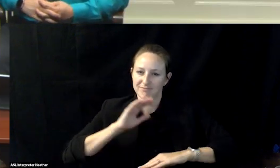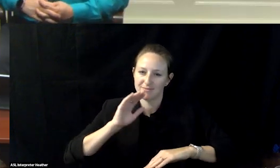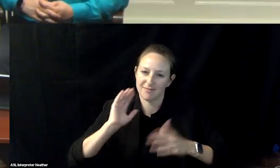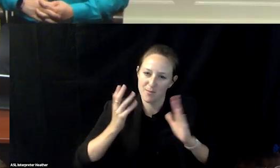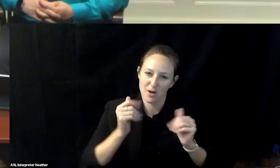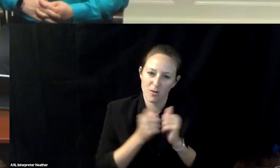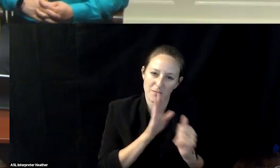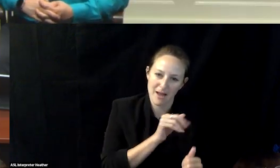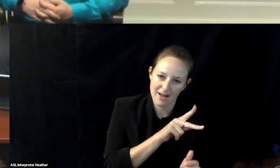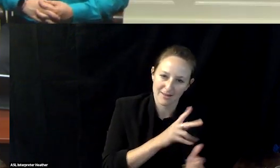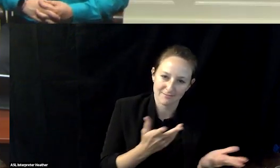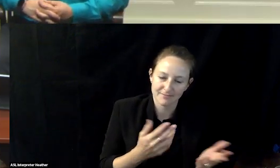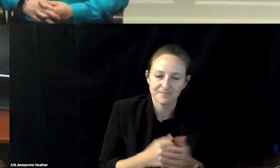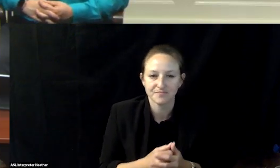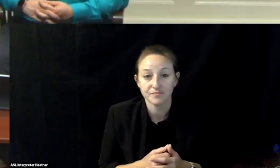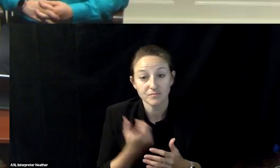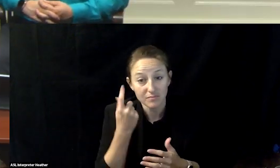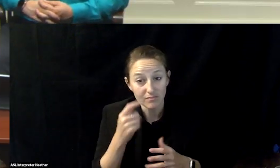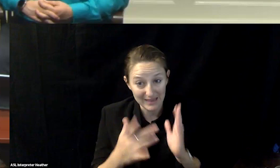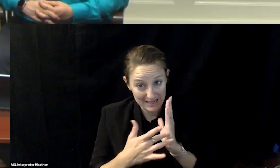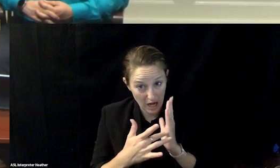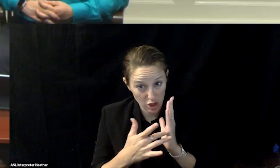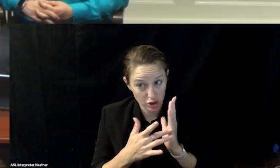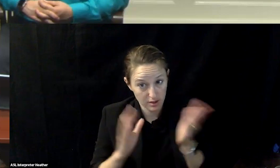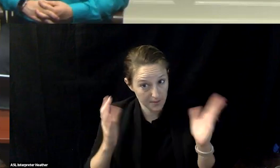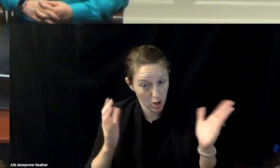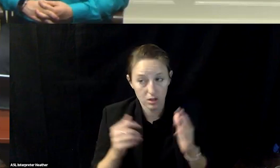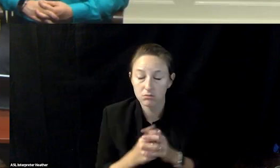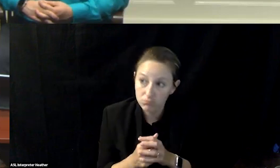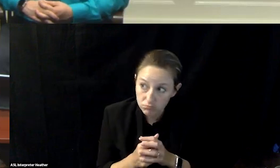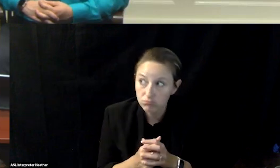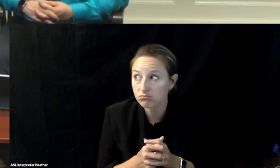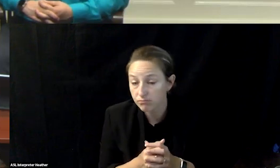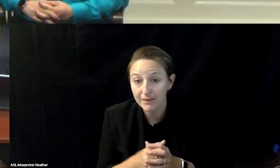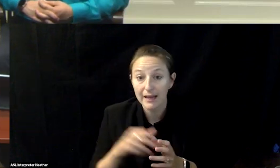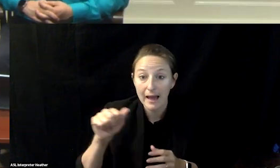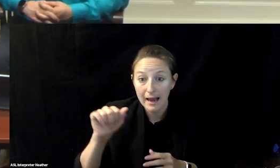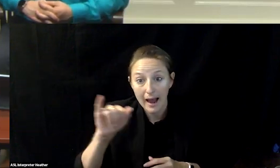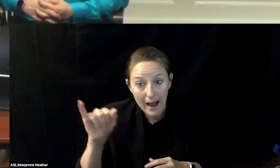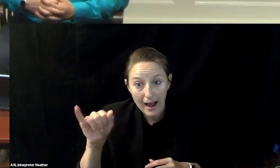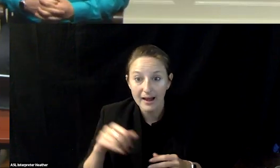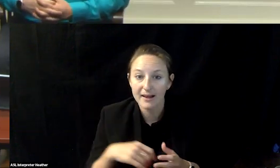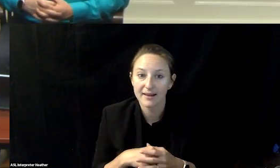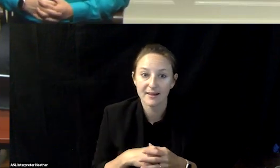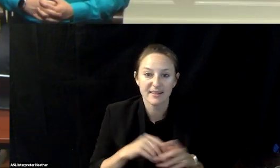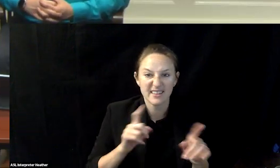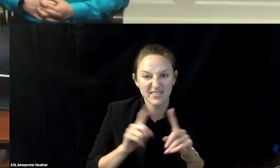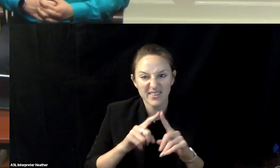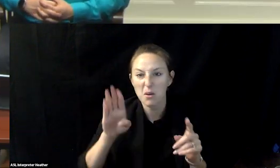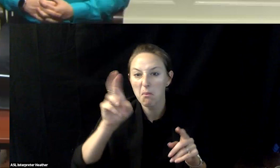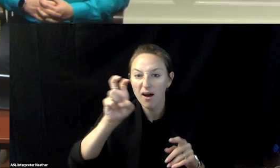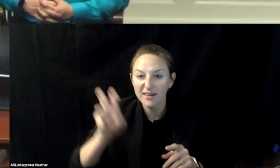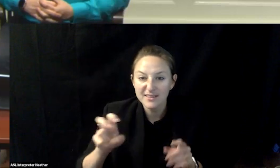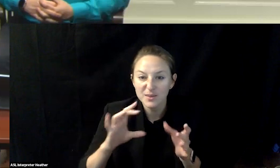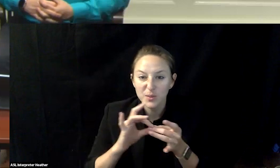on the technology front, certainly, you know, test automation, AI, all those buzzwords, it's all